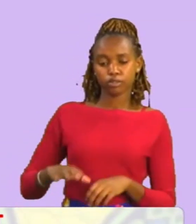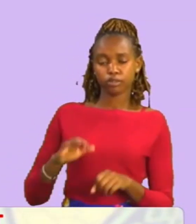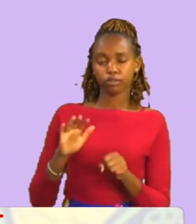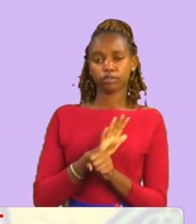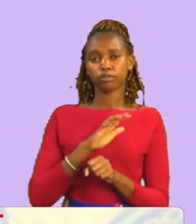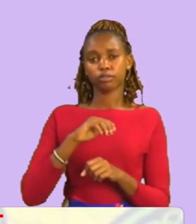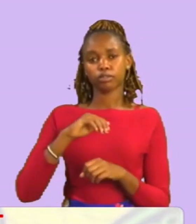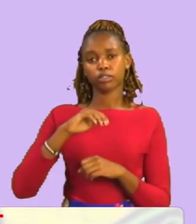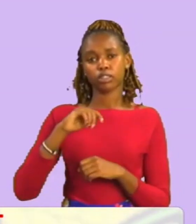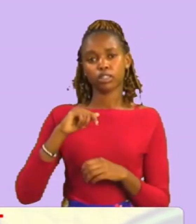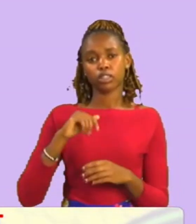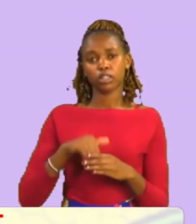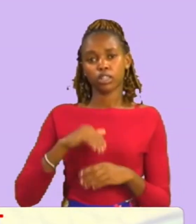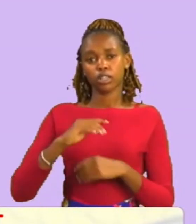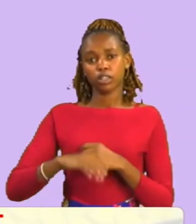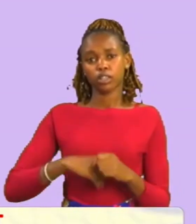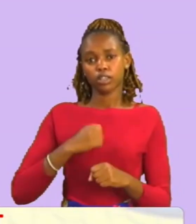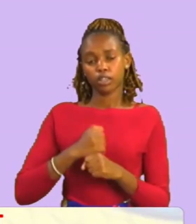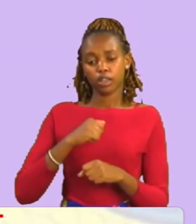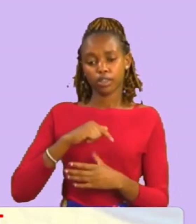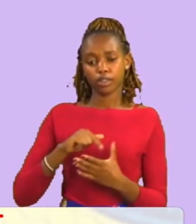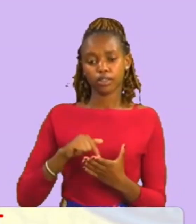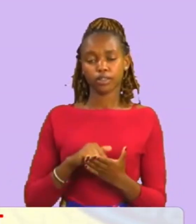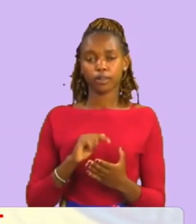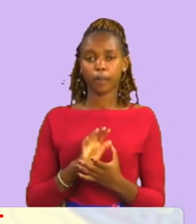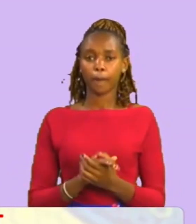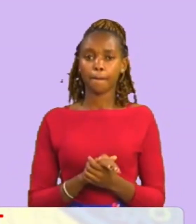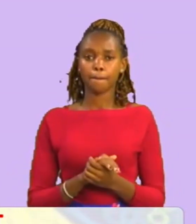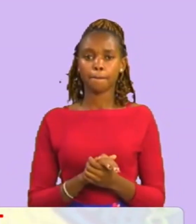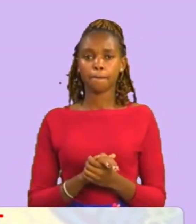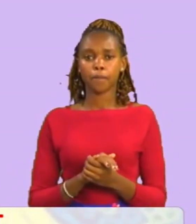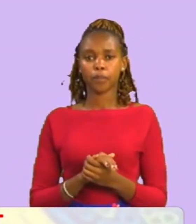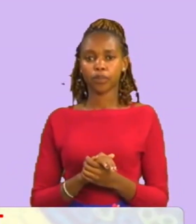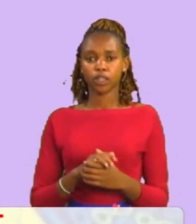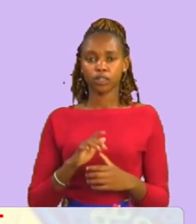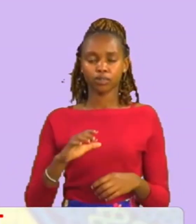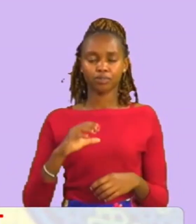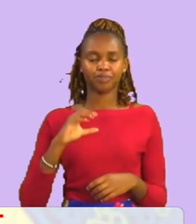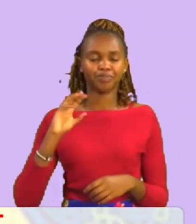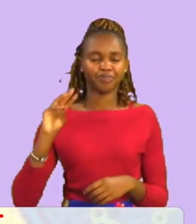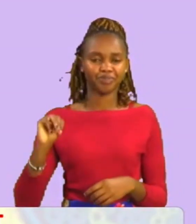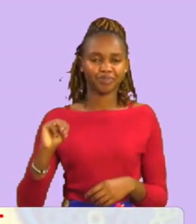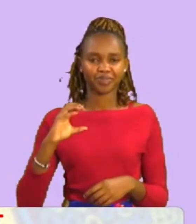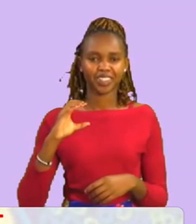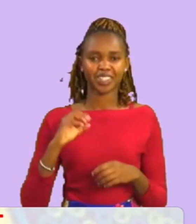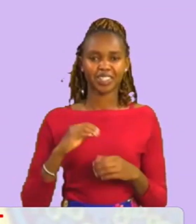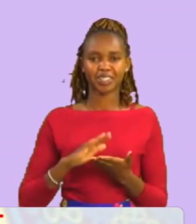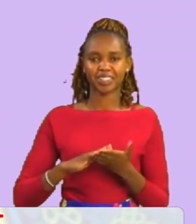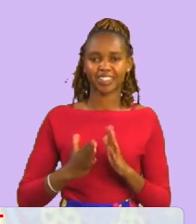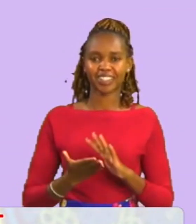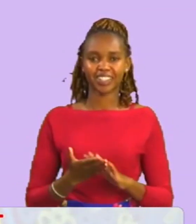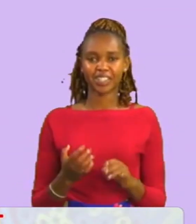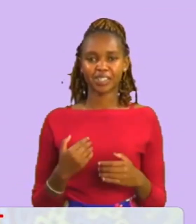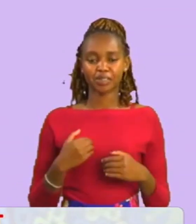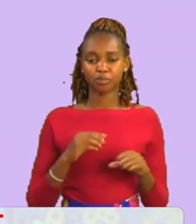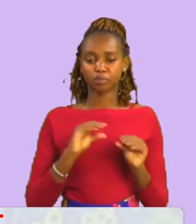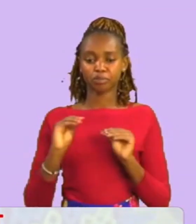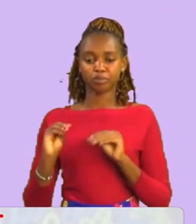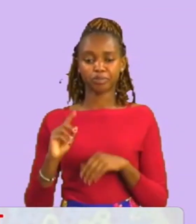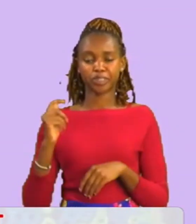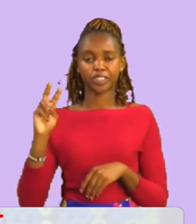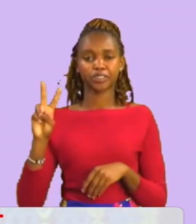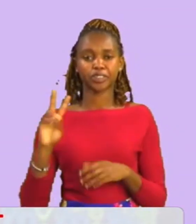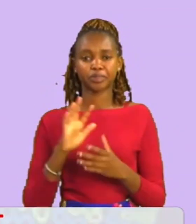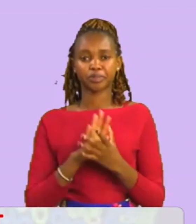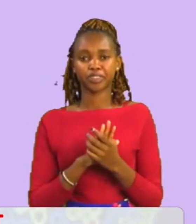when you are hit this month ati DJ haiwezi, acha nikuwe MC, hiyo ni ngori, acha niende kwa TV,